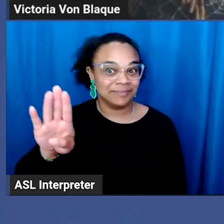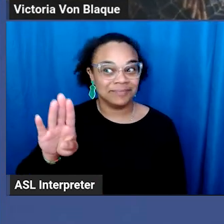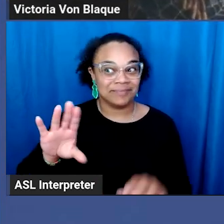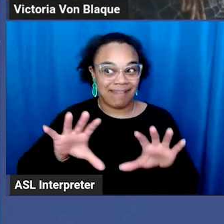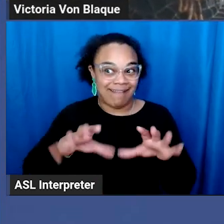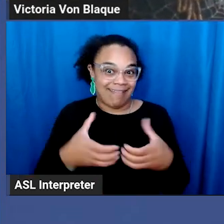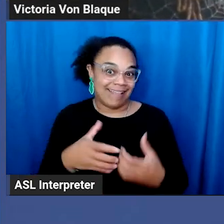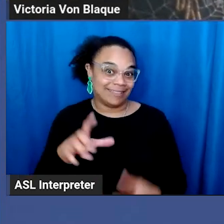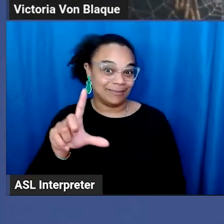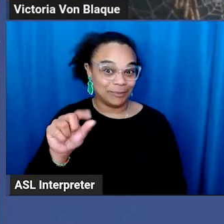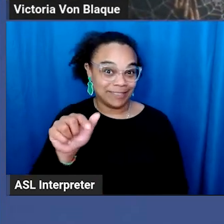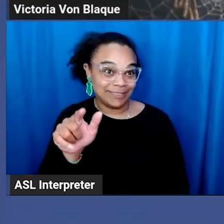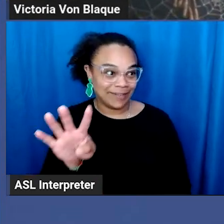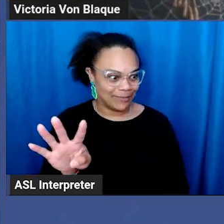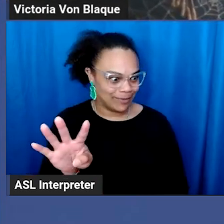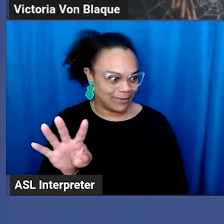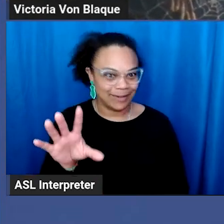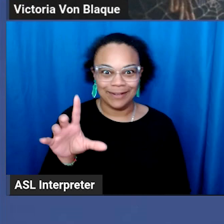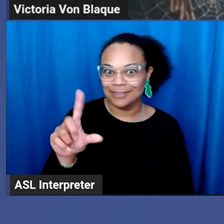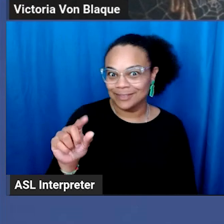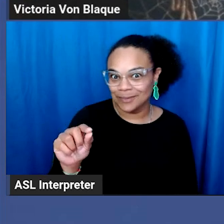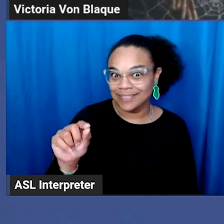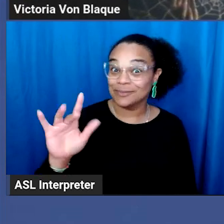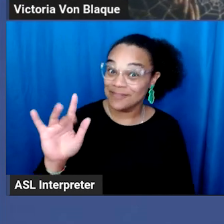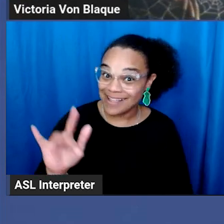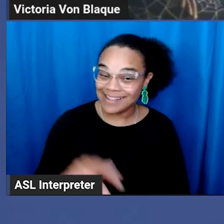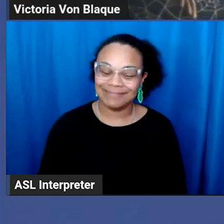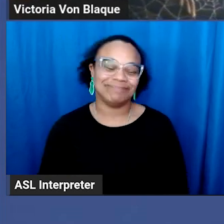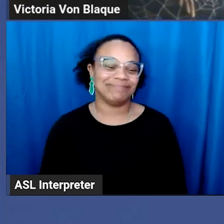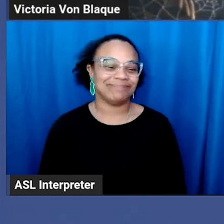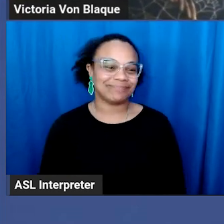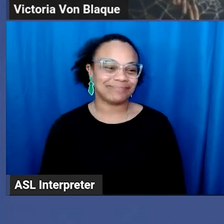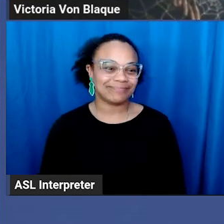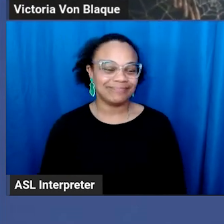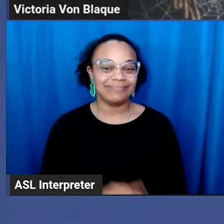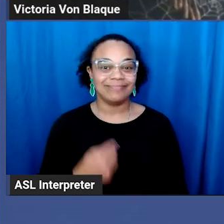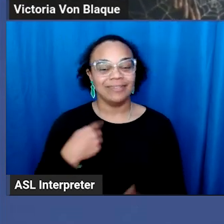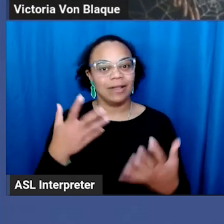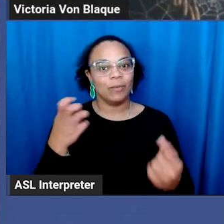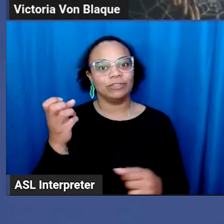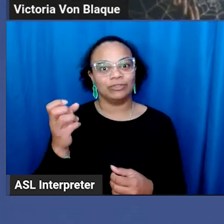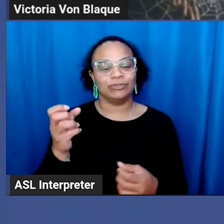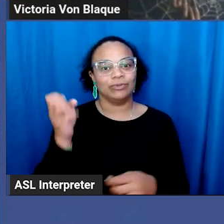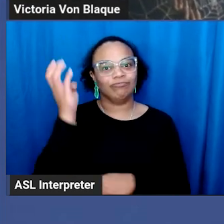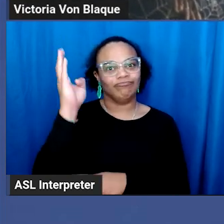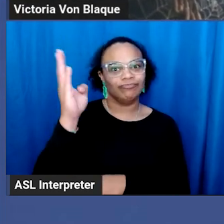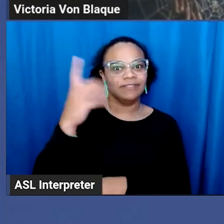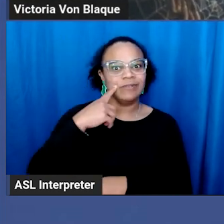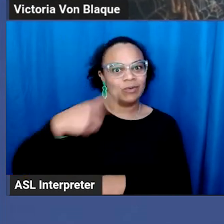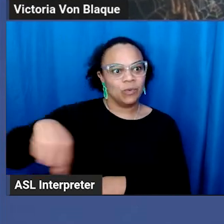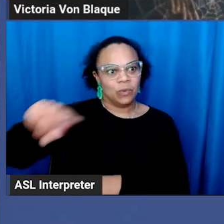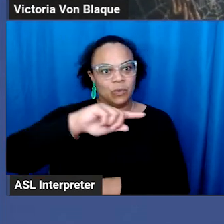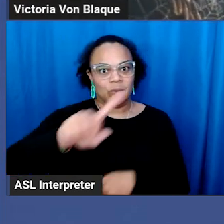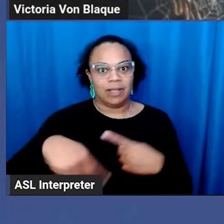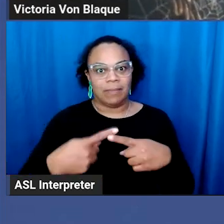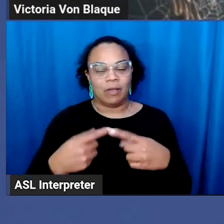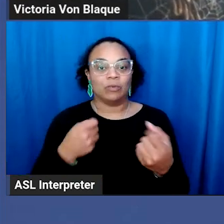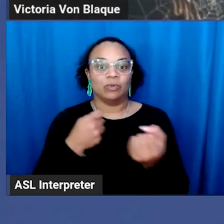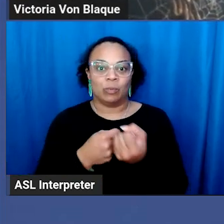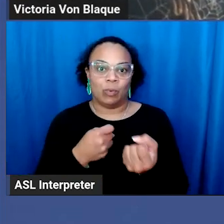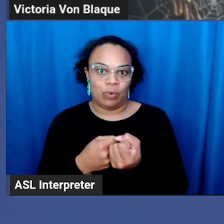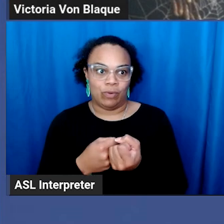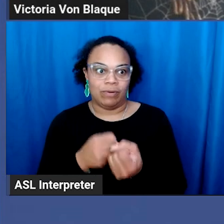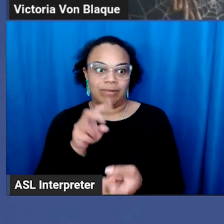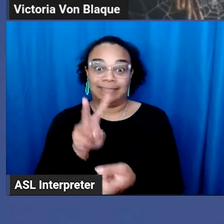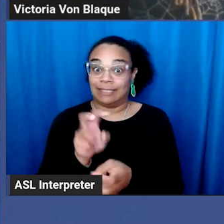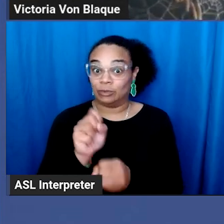of 2024, 2025. And I want to speak to everyone about supporting sex